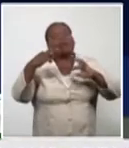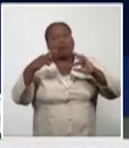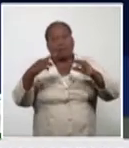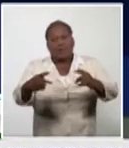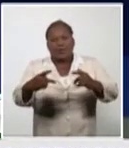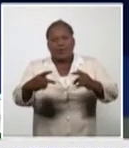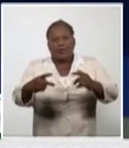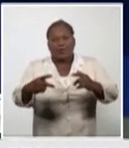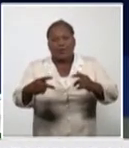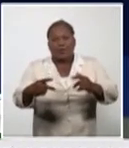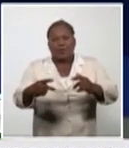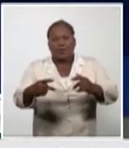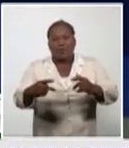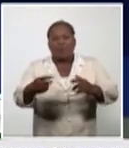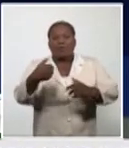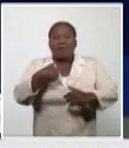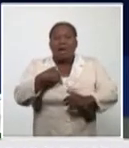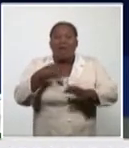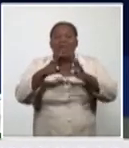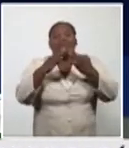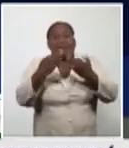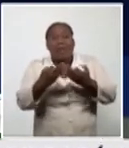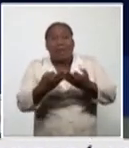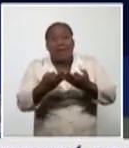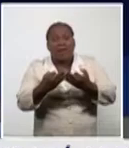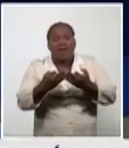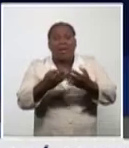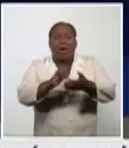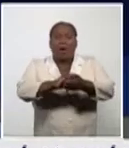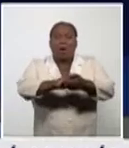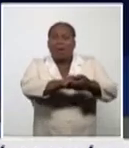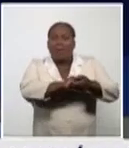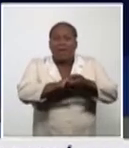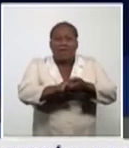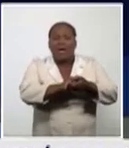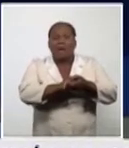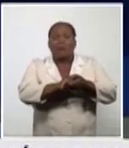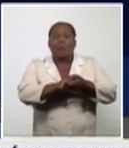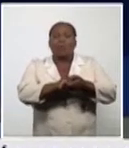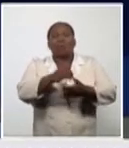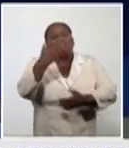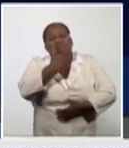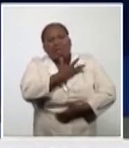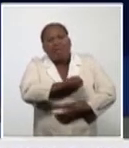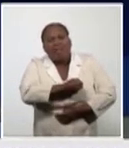not save him. Again, our condolences to his family and friends.